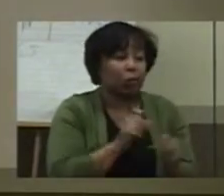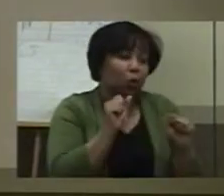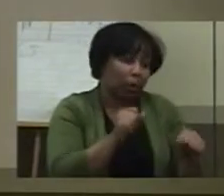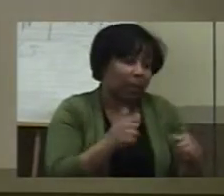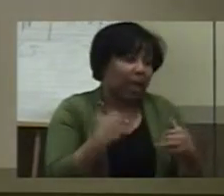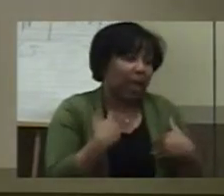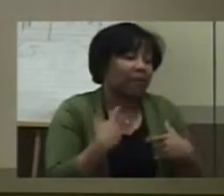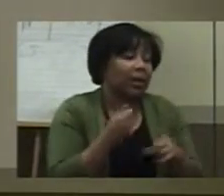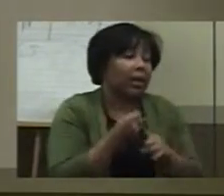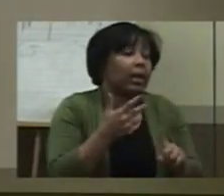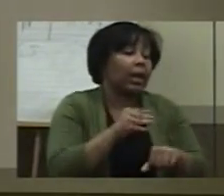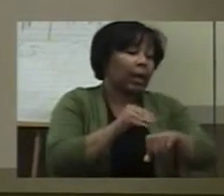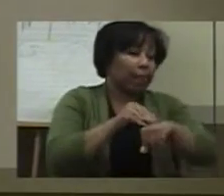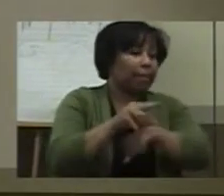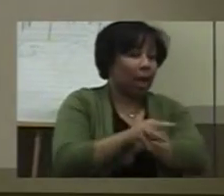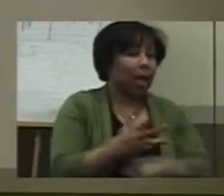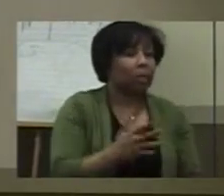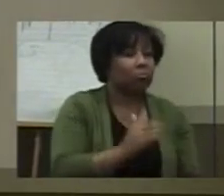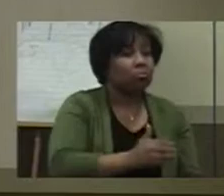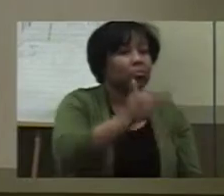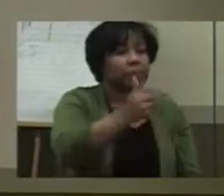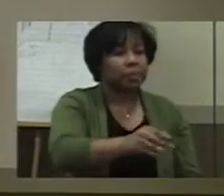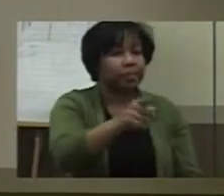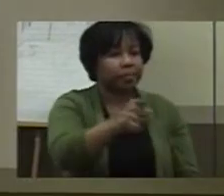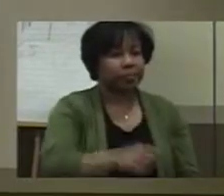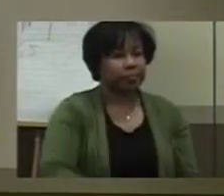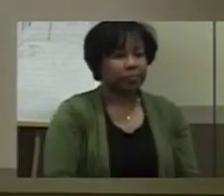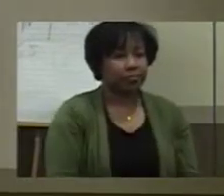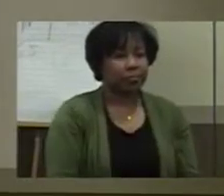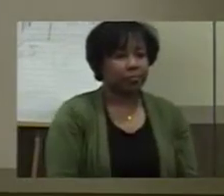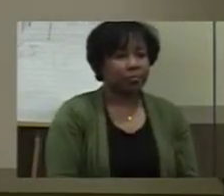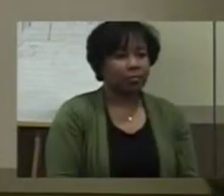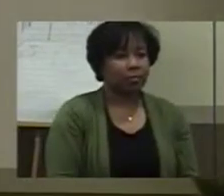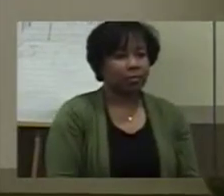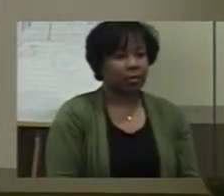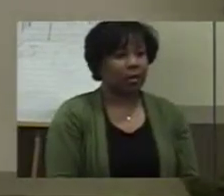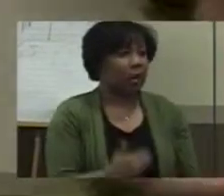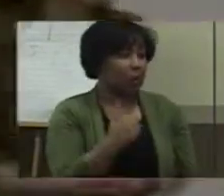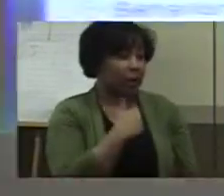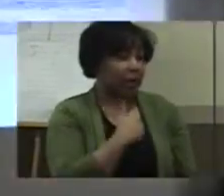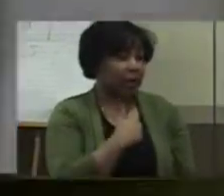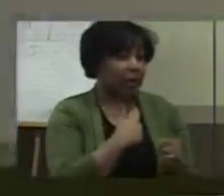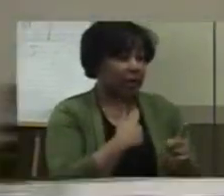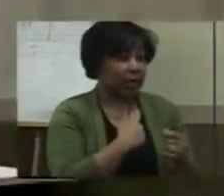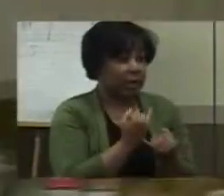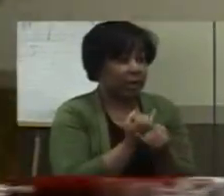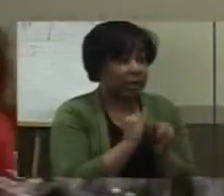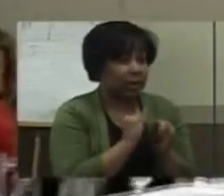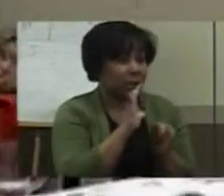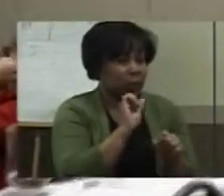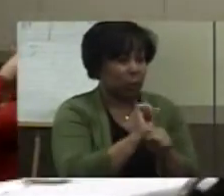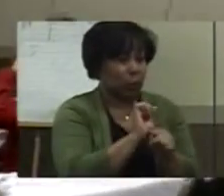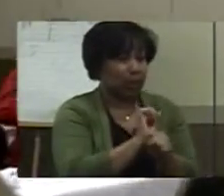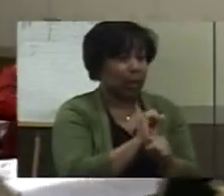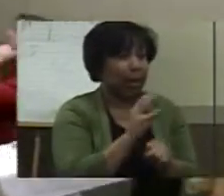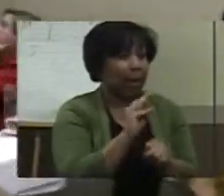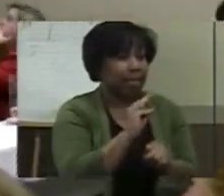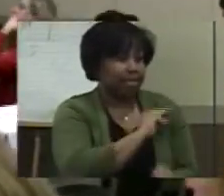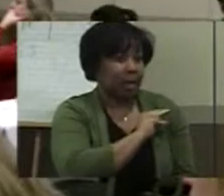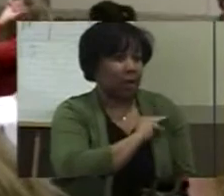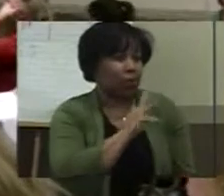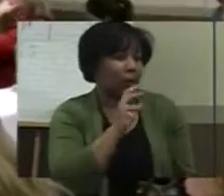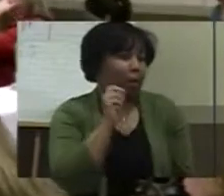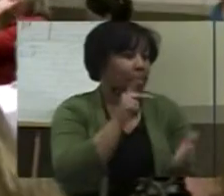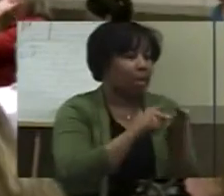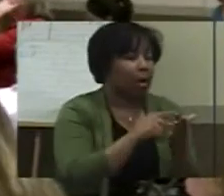could be having an impact. Okay, the next group? We had given independent sequence, Maddie will talk back, relay